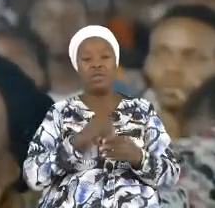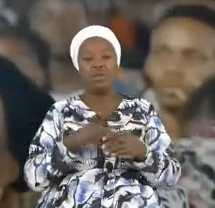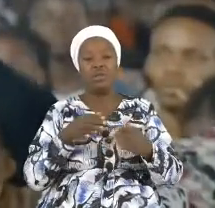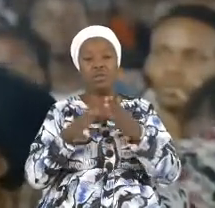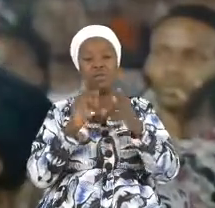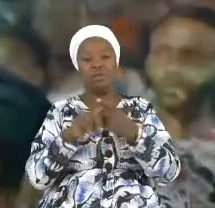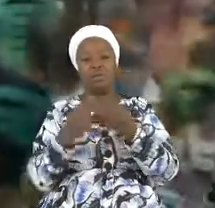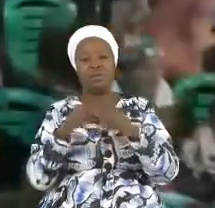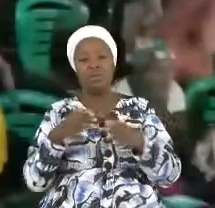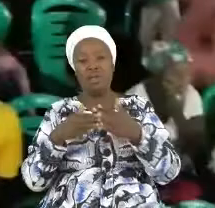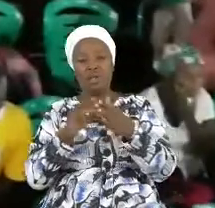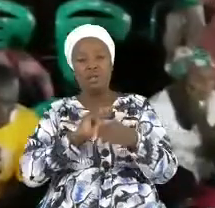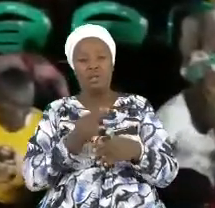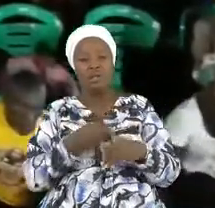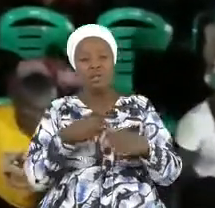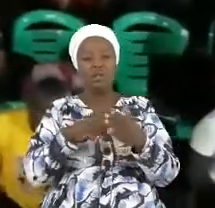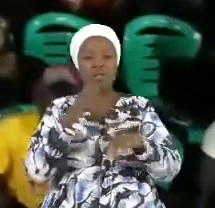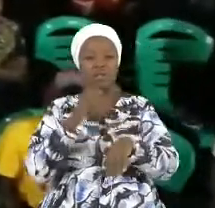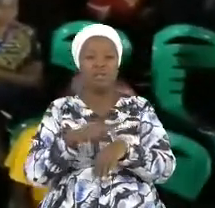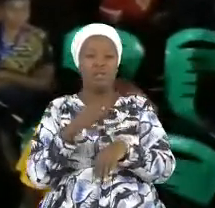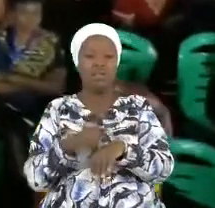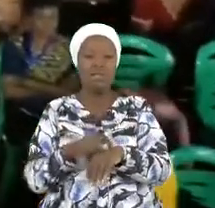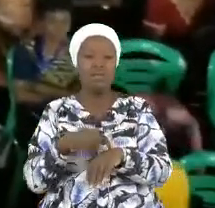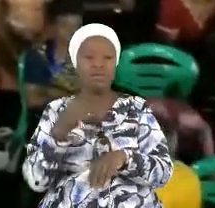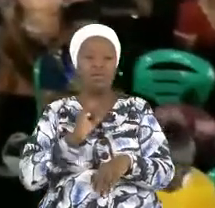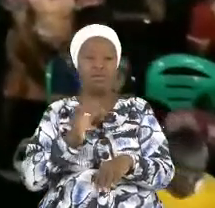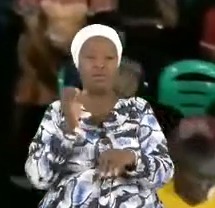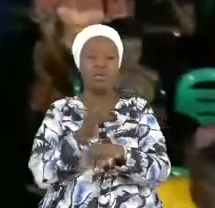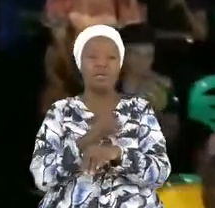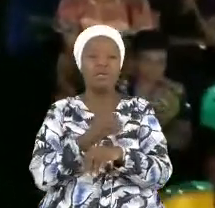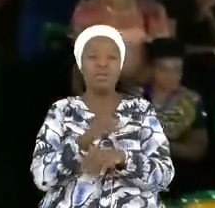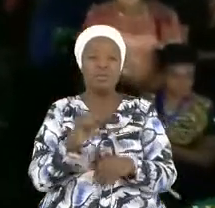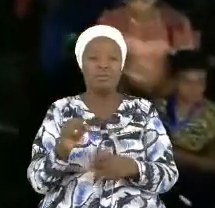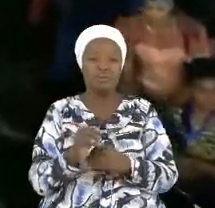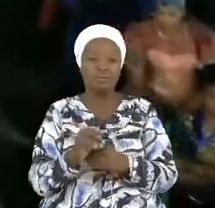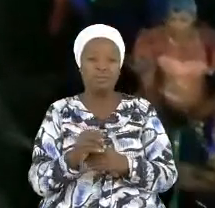time of counseling. God bless you.